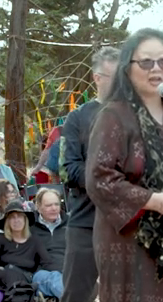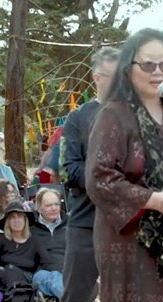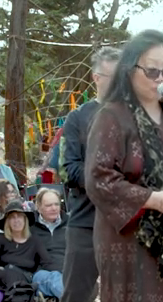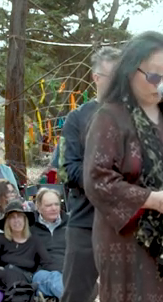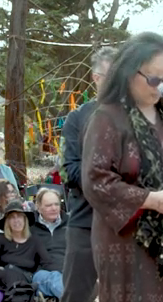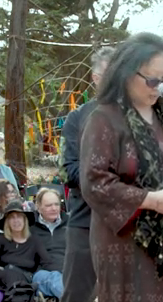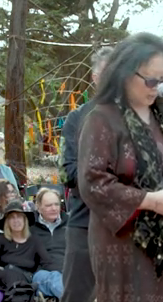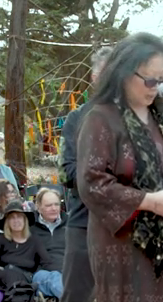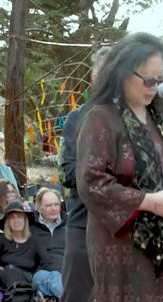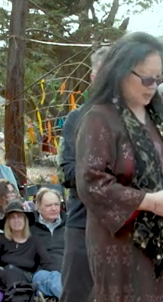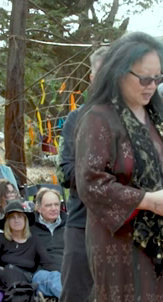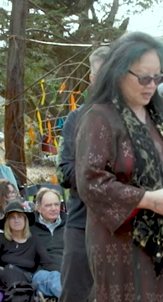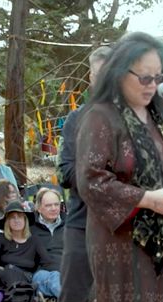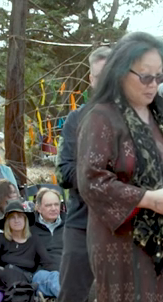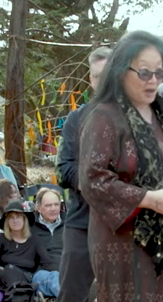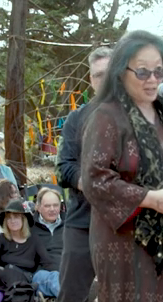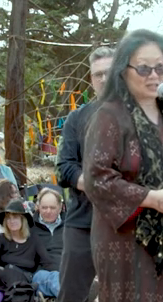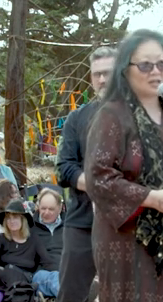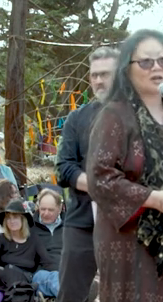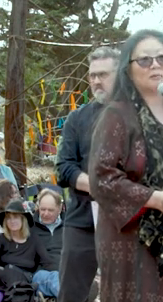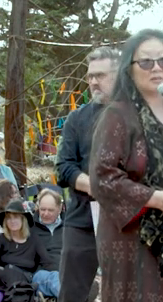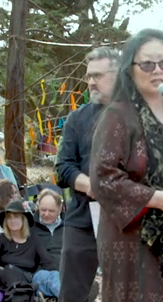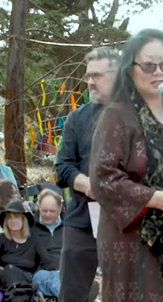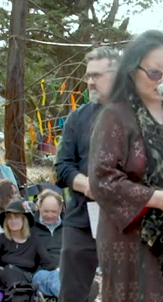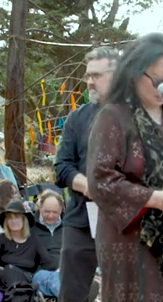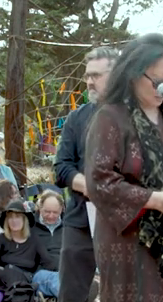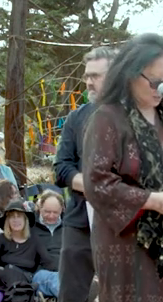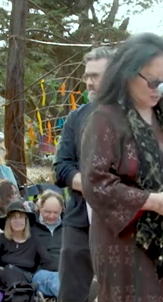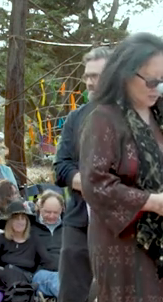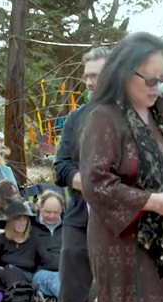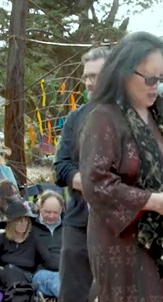Lunch Abrams. Masa Amini.